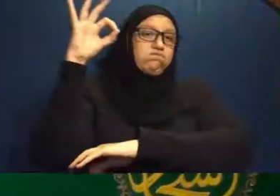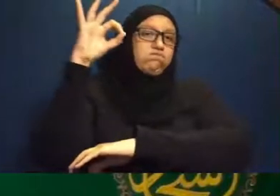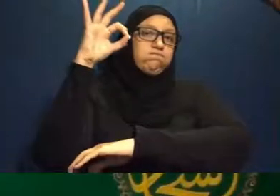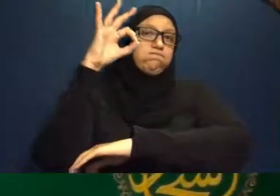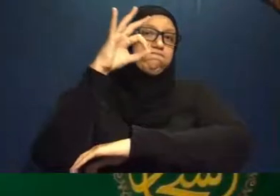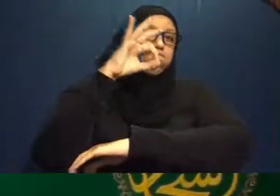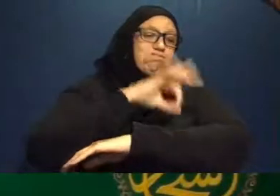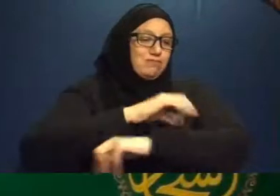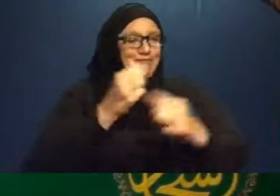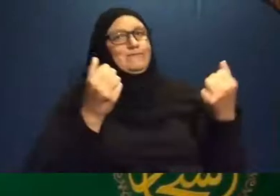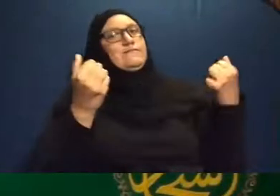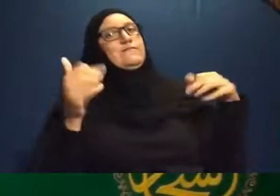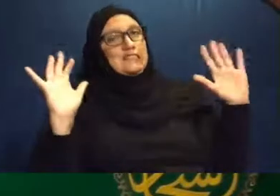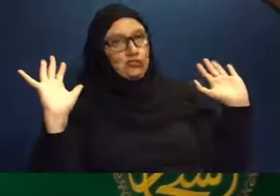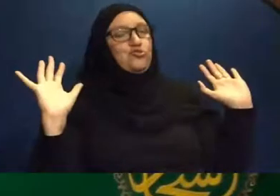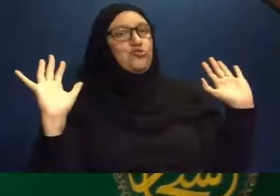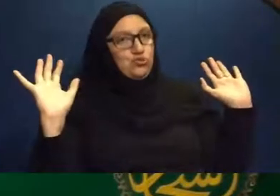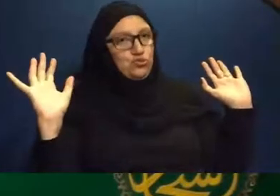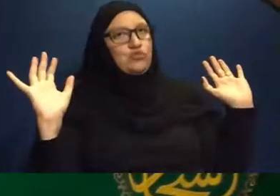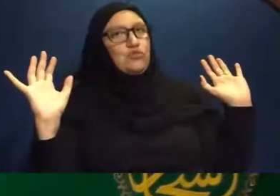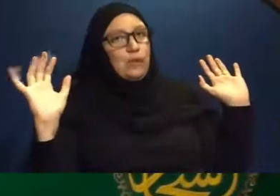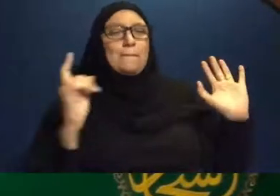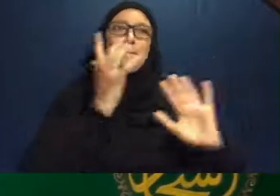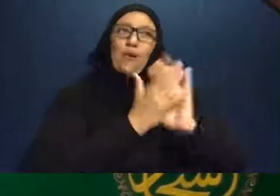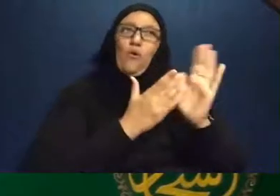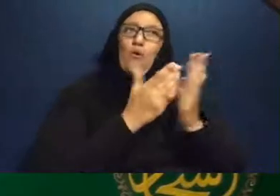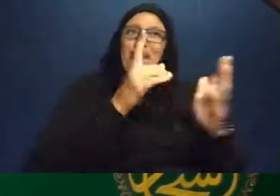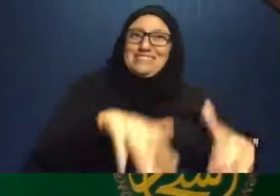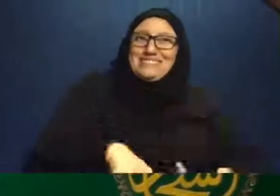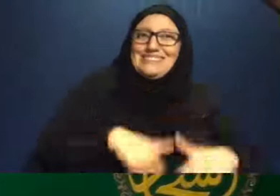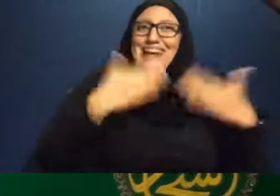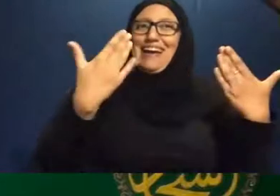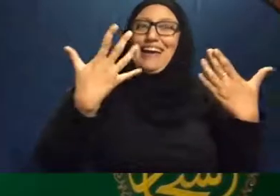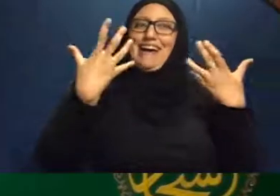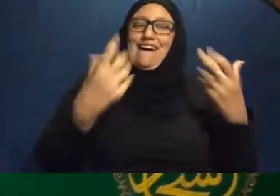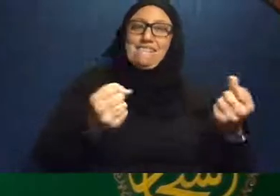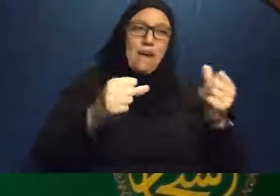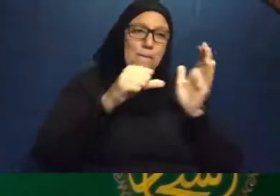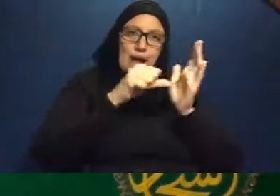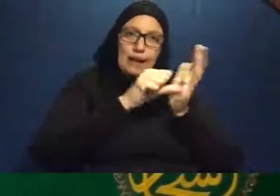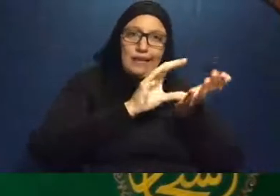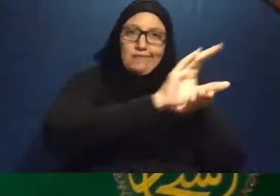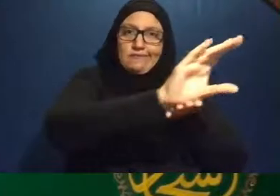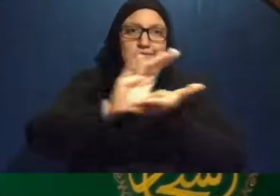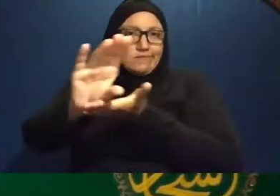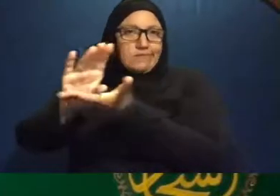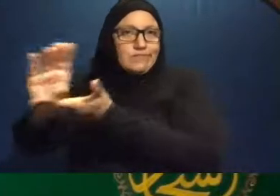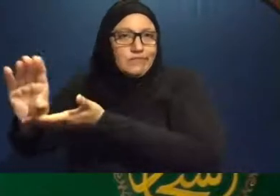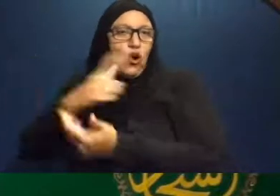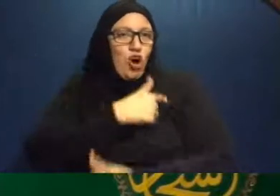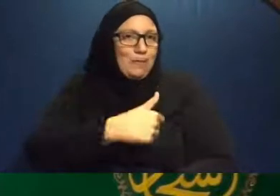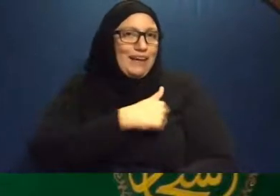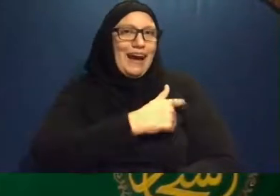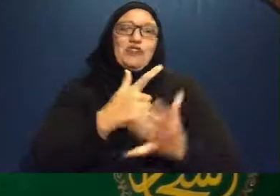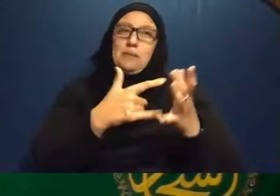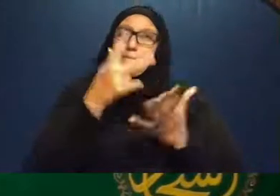of the month of Ramadan for us. All right? And at that time, from that time, we have a fiscal obligation as